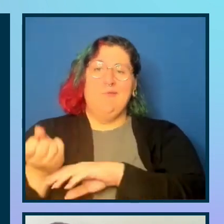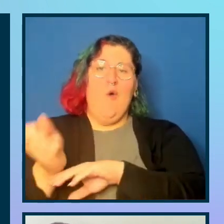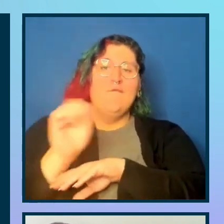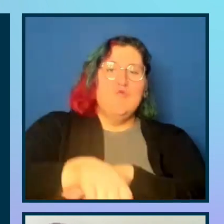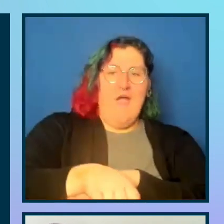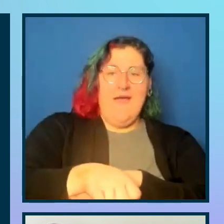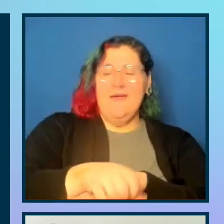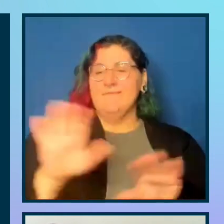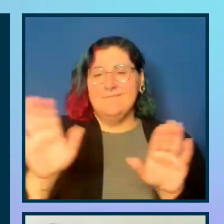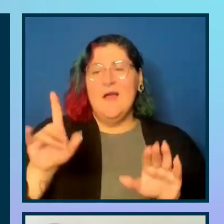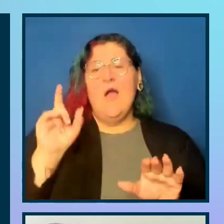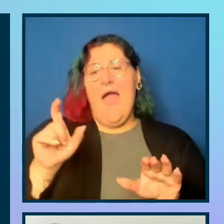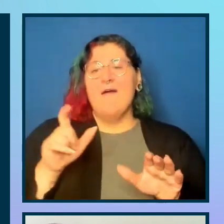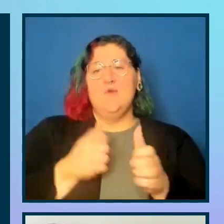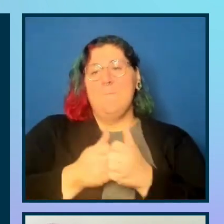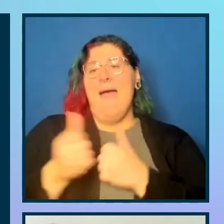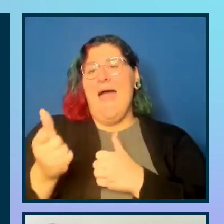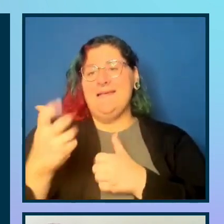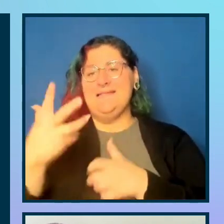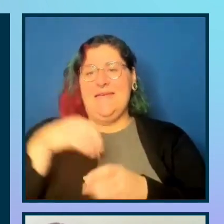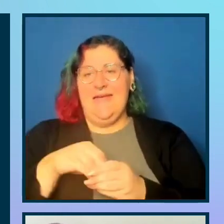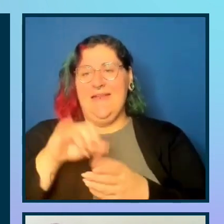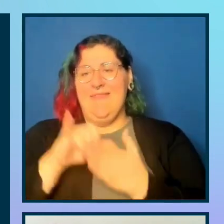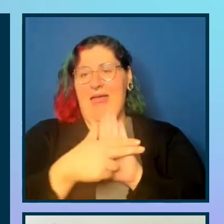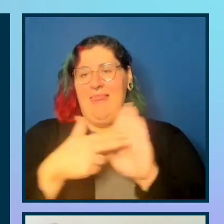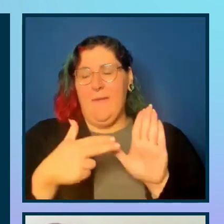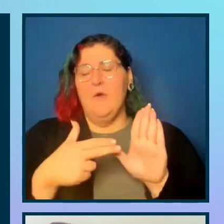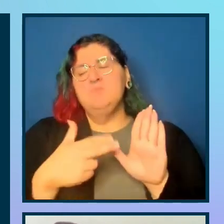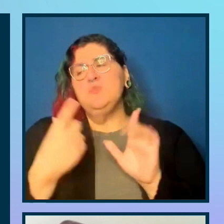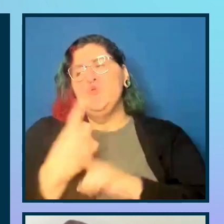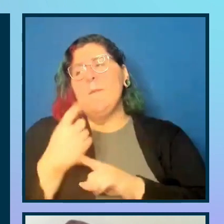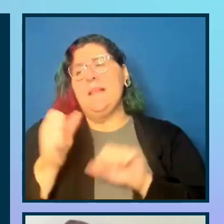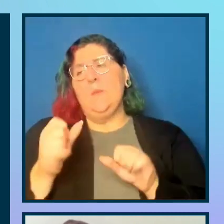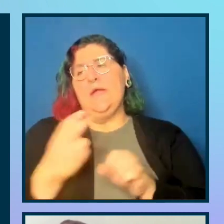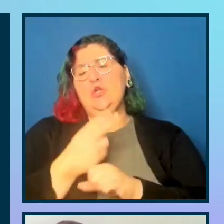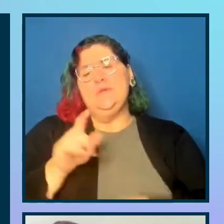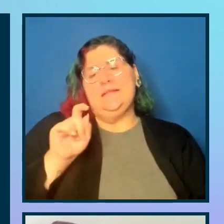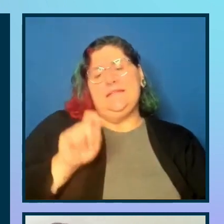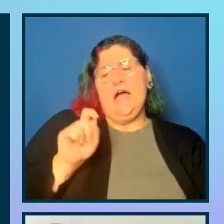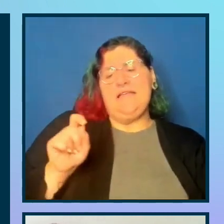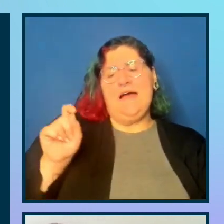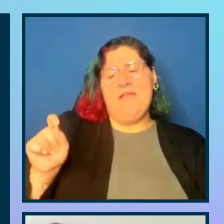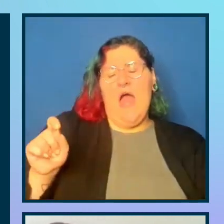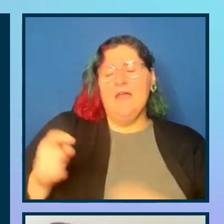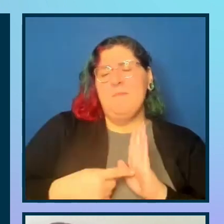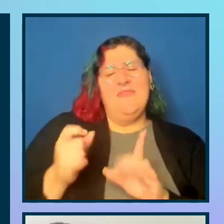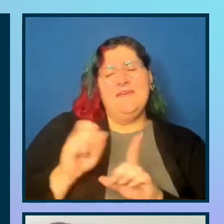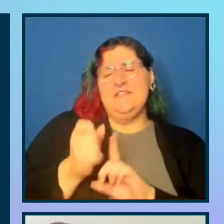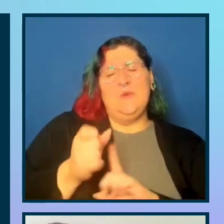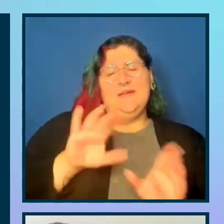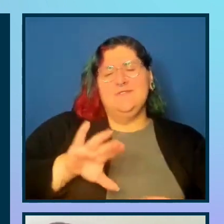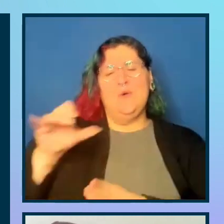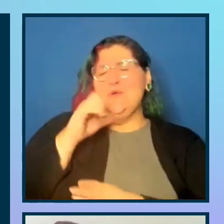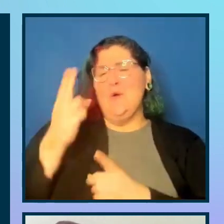Normally we would be able to pass in aria label through ... arguments, but in this case we don't. We just pass it in through the named argument, which